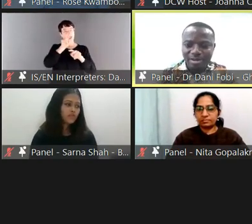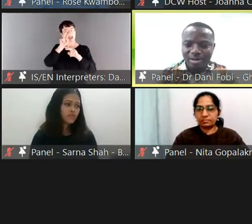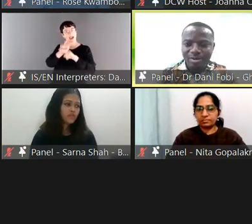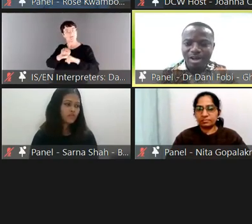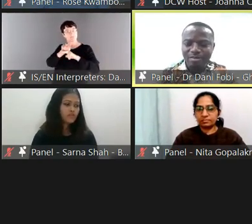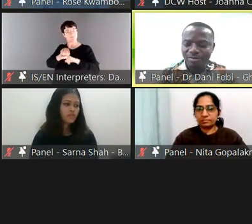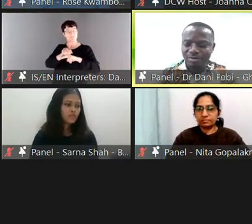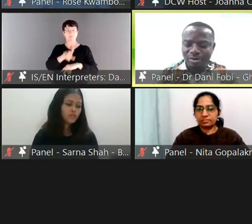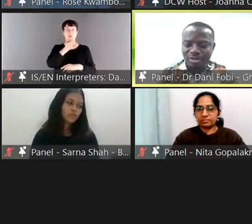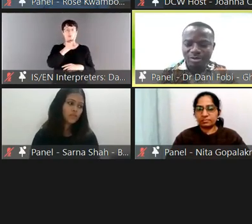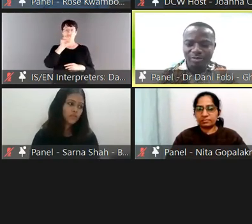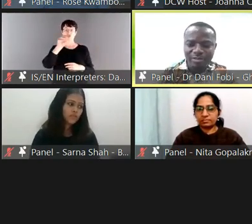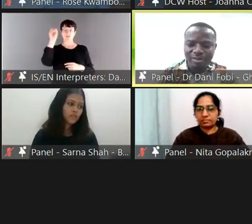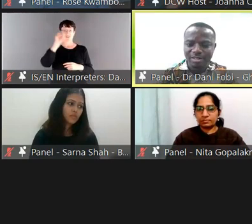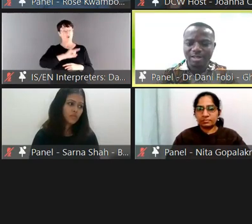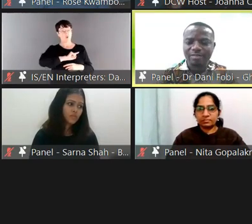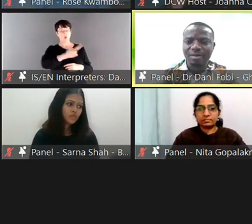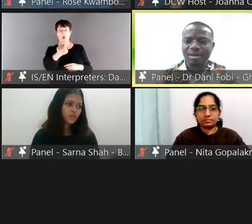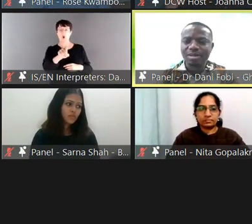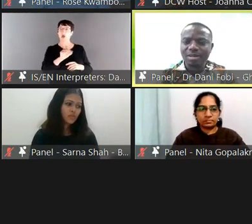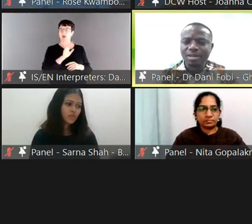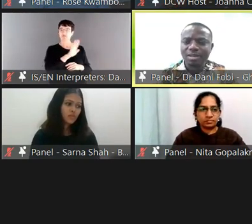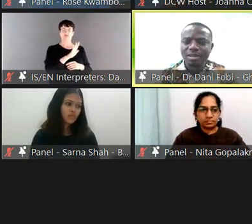hearing who have no history of deafness in their